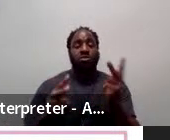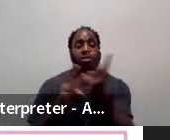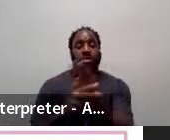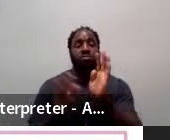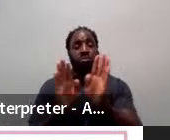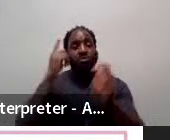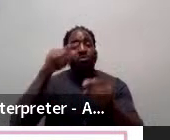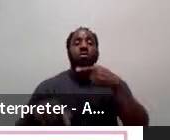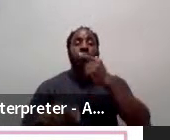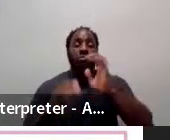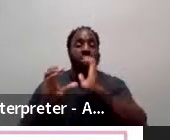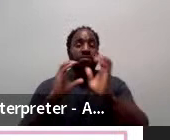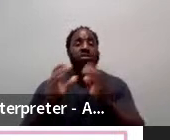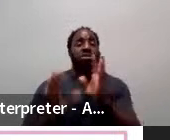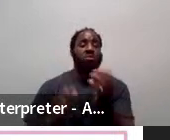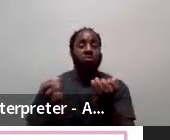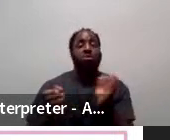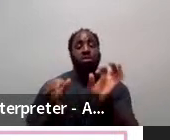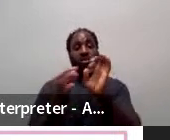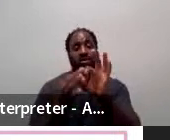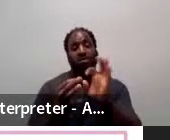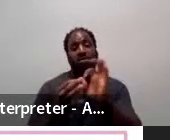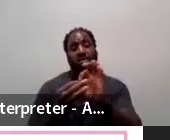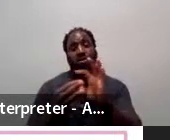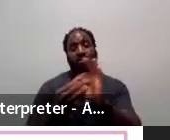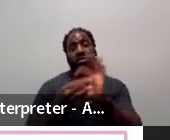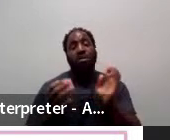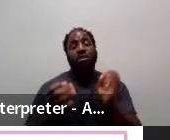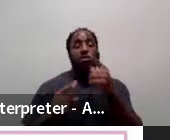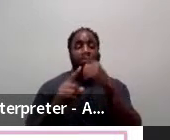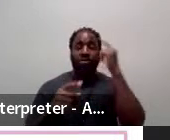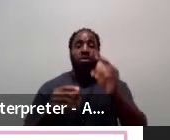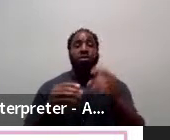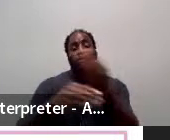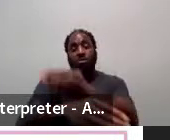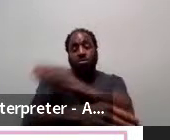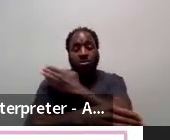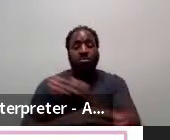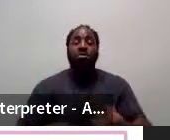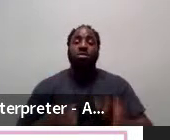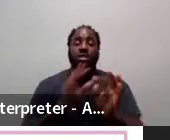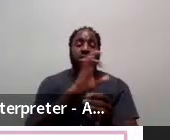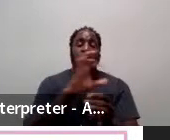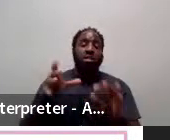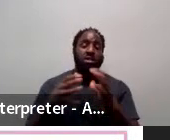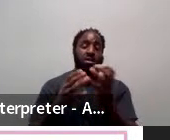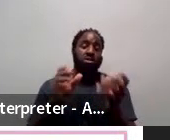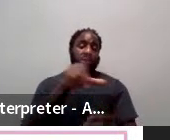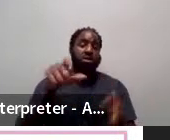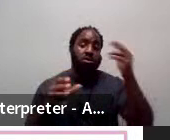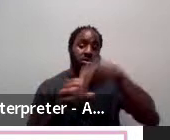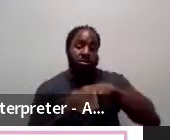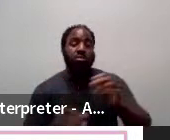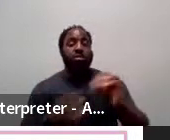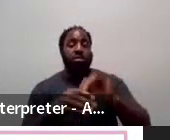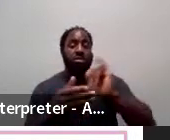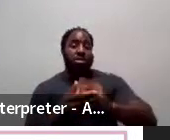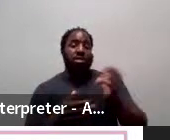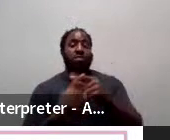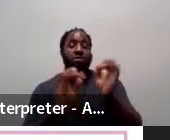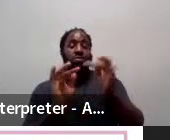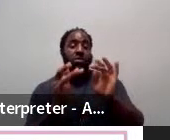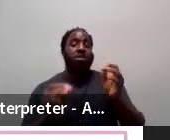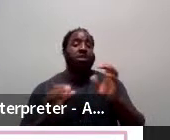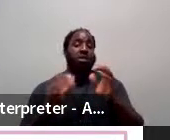wanted feedback on the draft recommendations that we presented at that moment. A lot of you also participated in that in our remote sessions, or maybe you joined us for